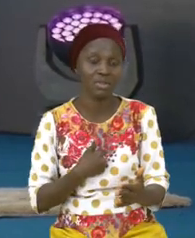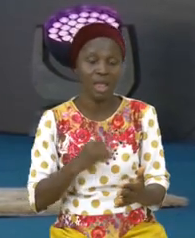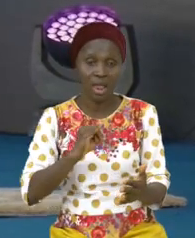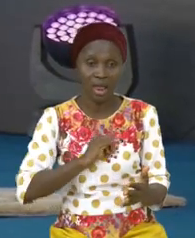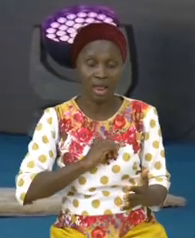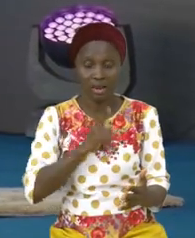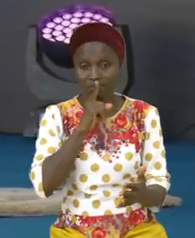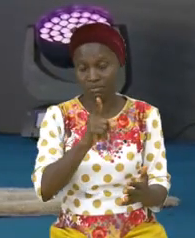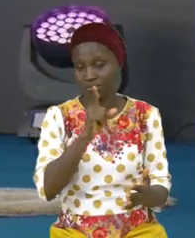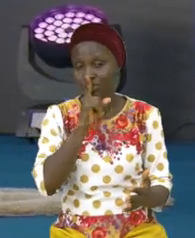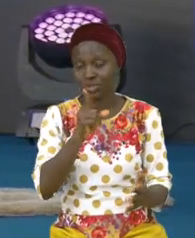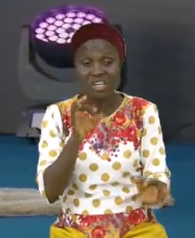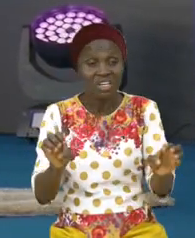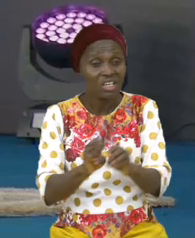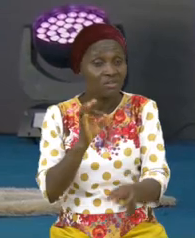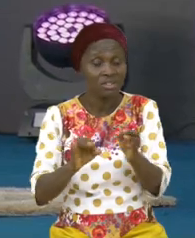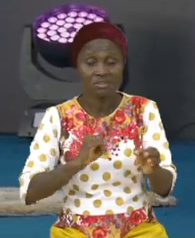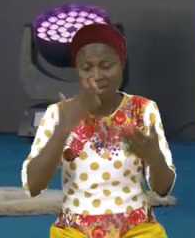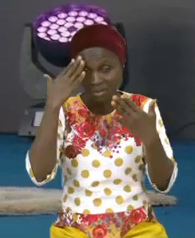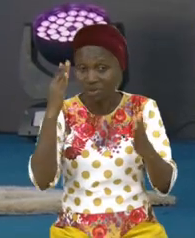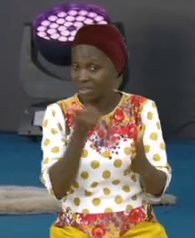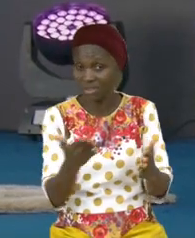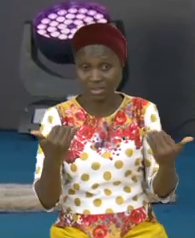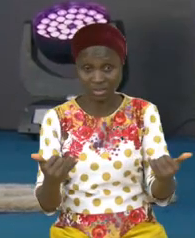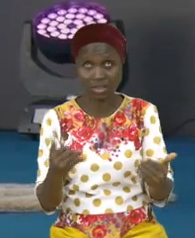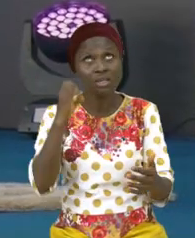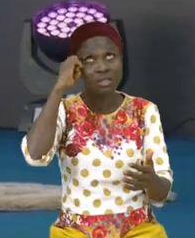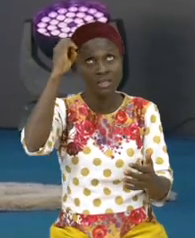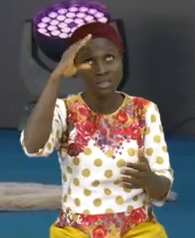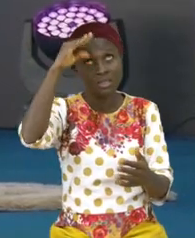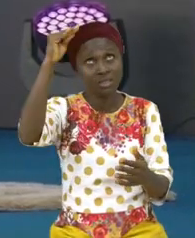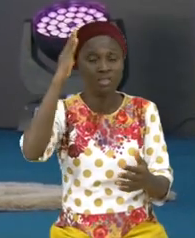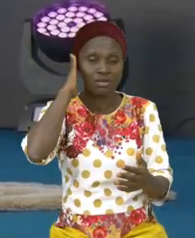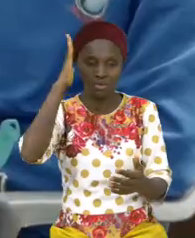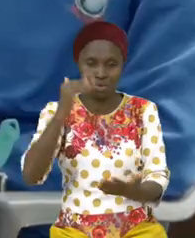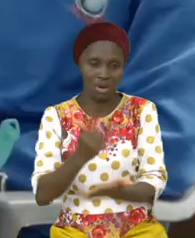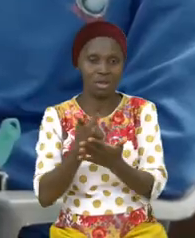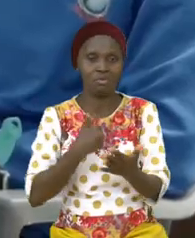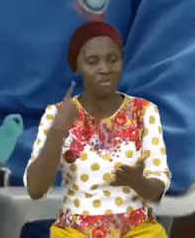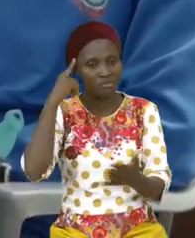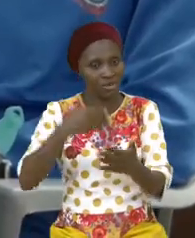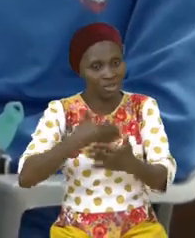even if I don't know anything now, he will enable me for the next level.